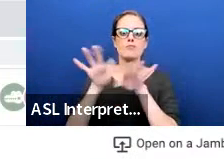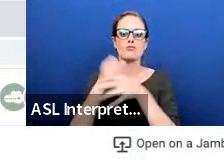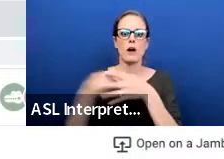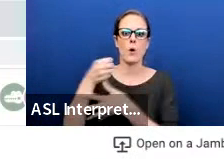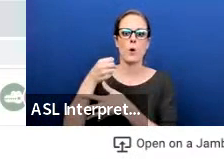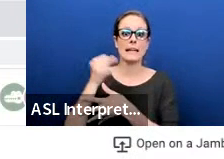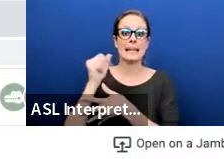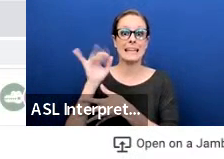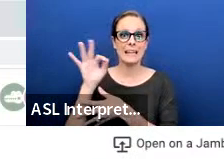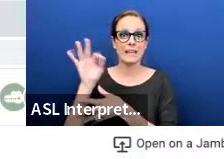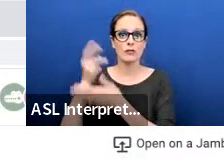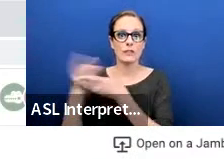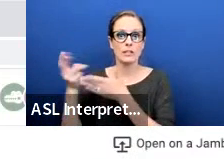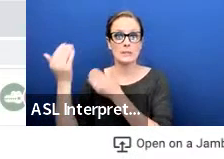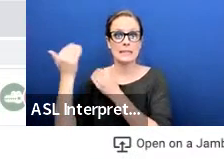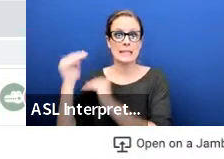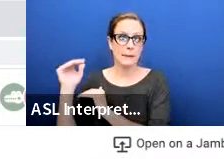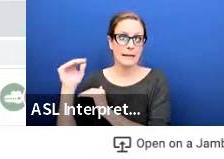Ah.